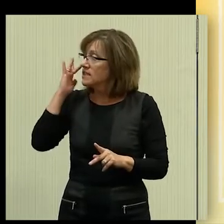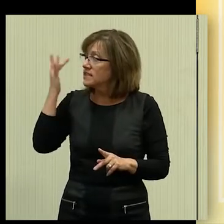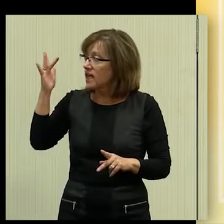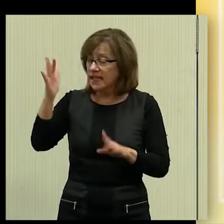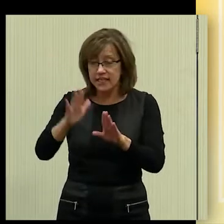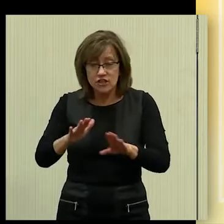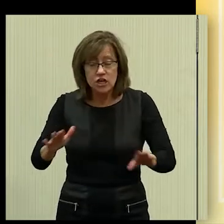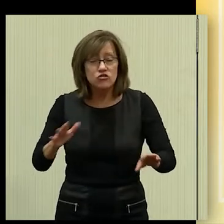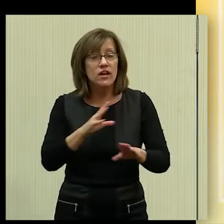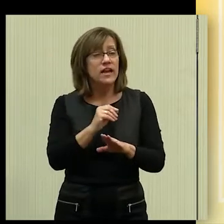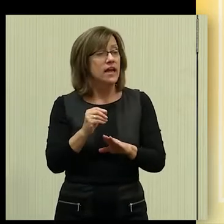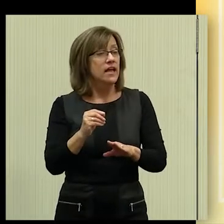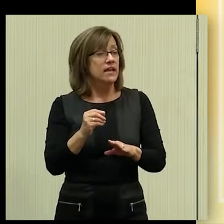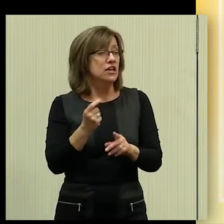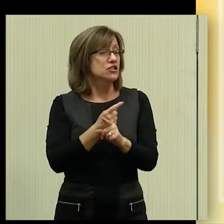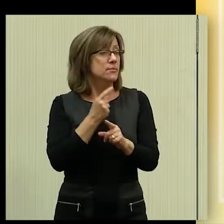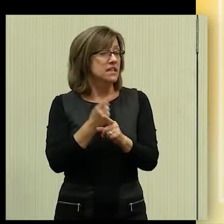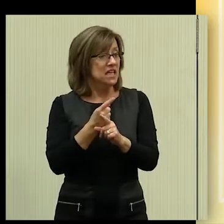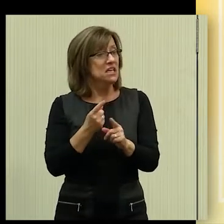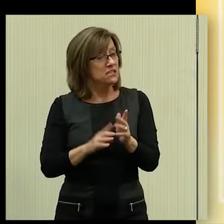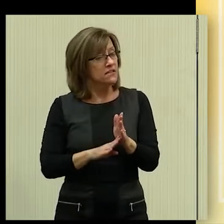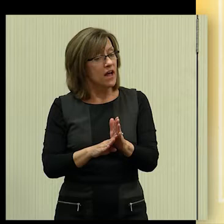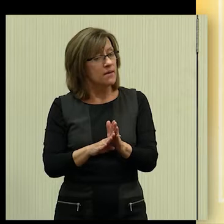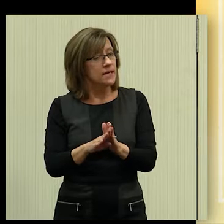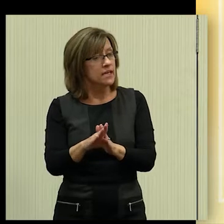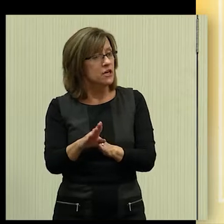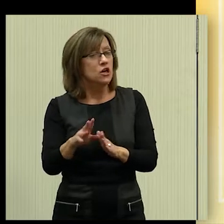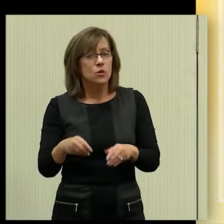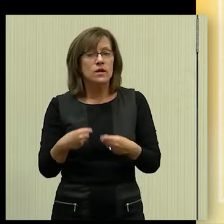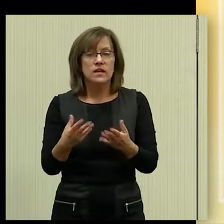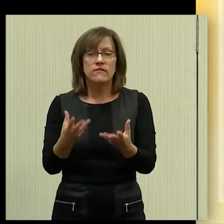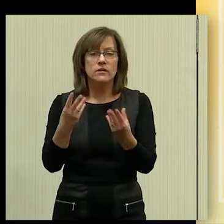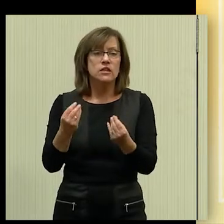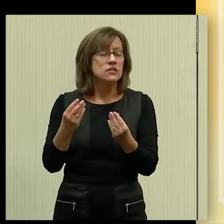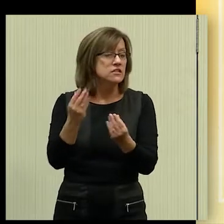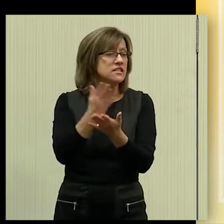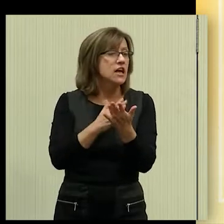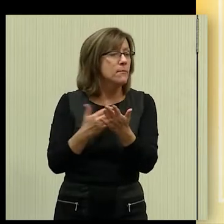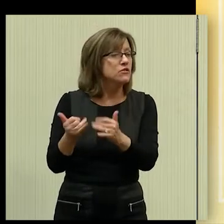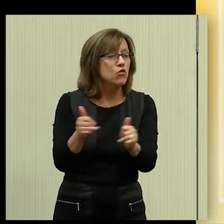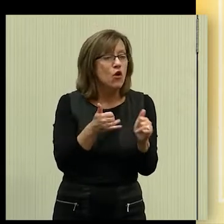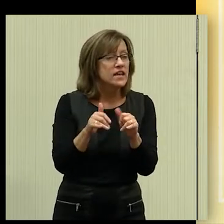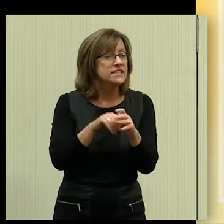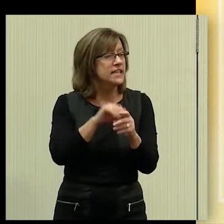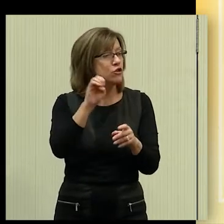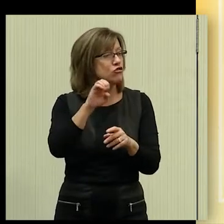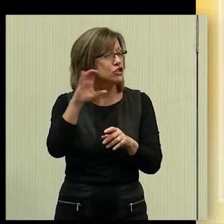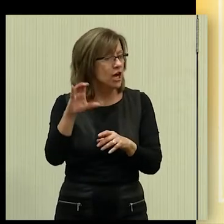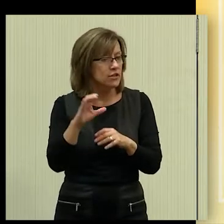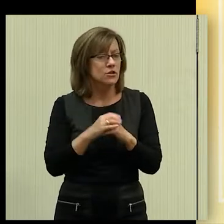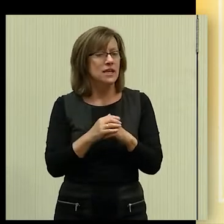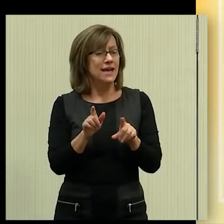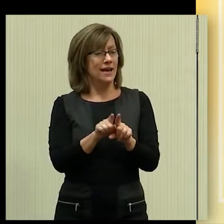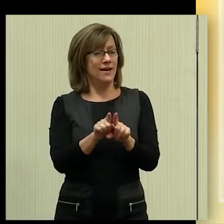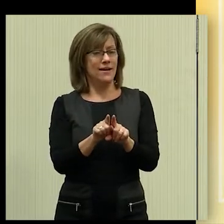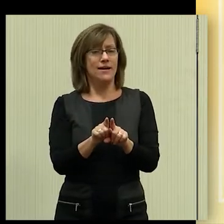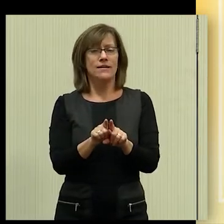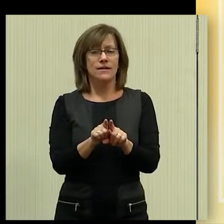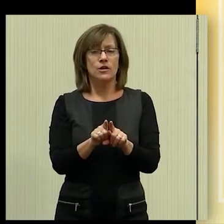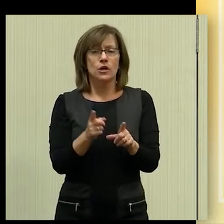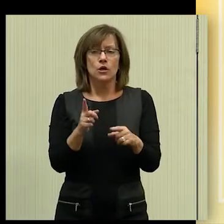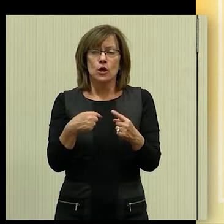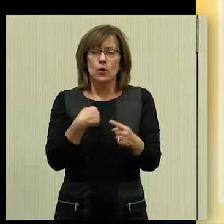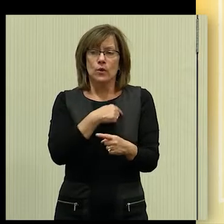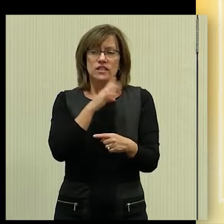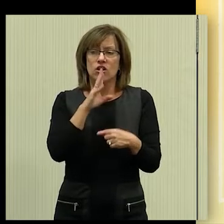and children who are typically developing, we can give them song choices, say in early childhood. And again, like we talked about,